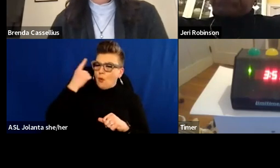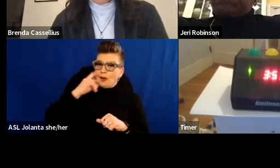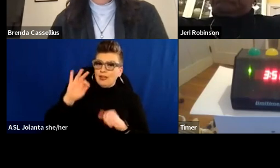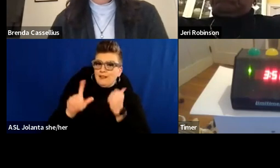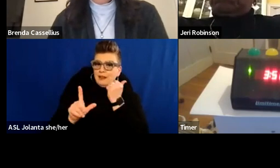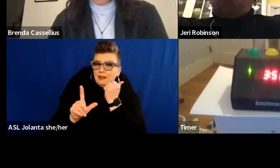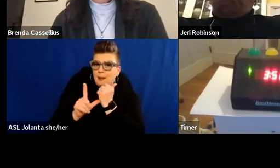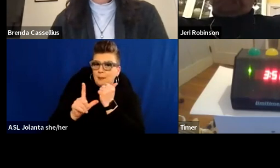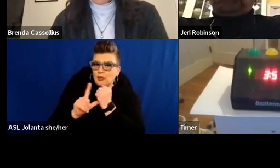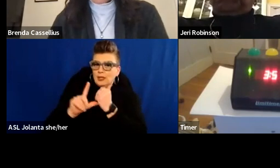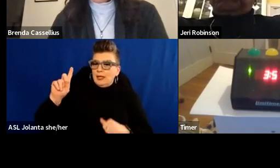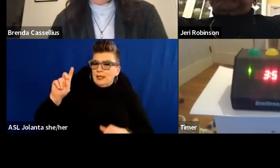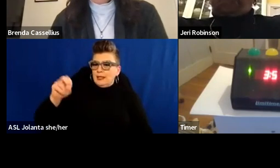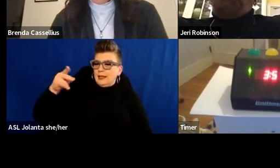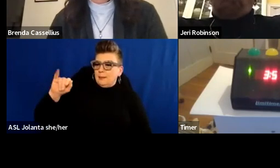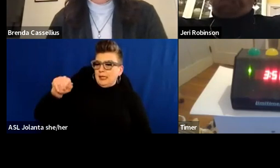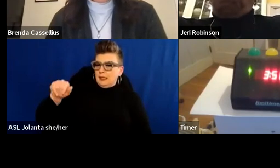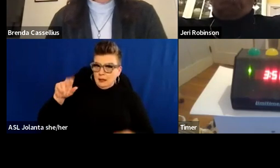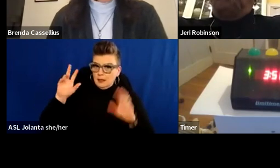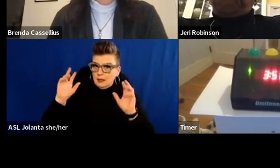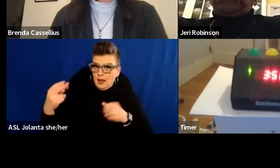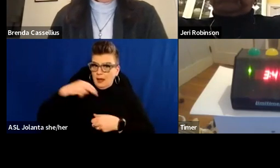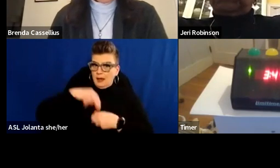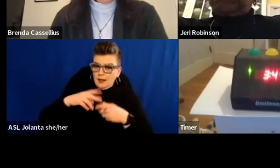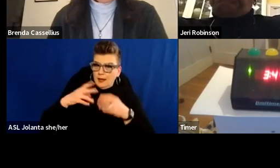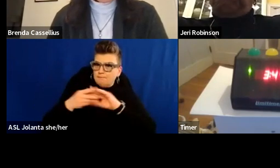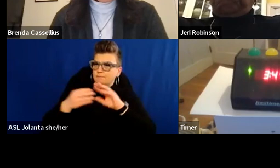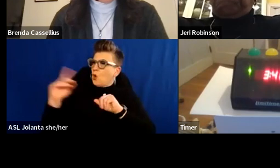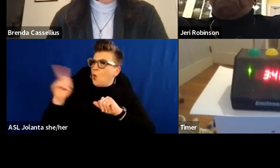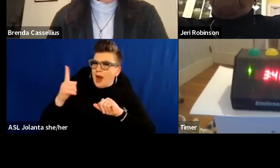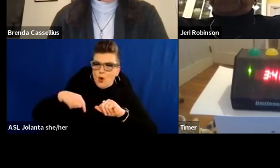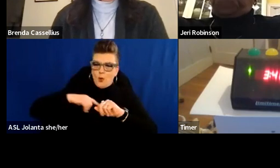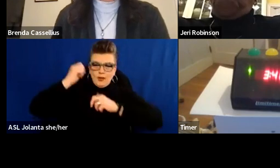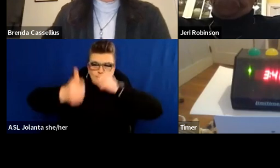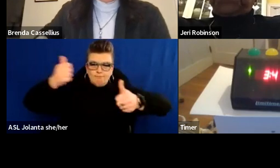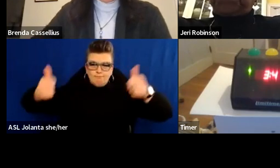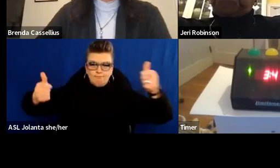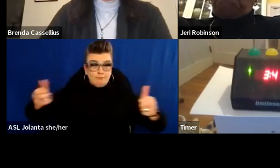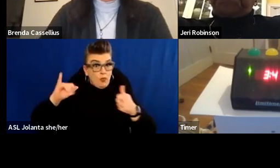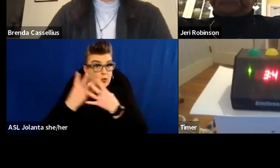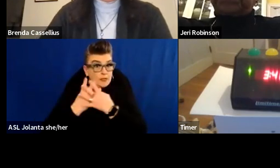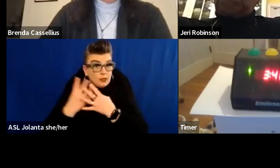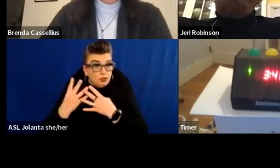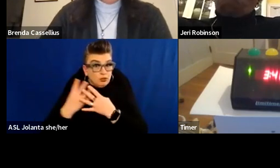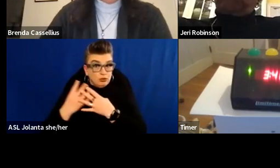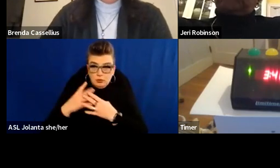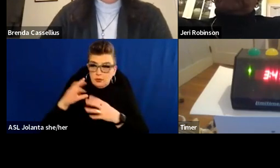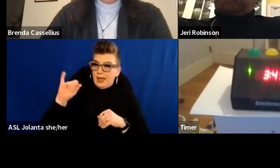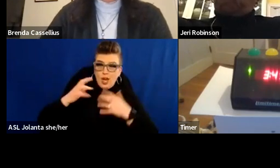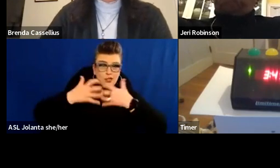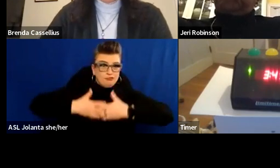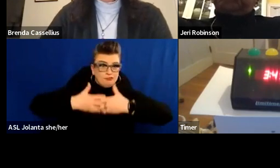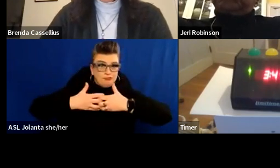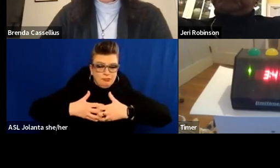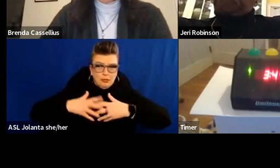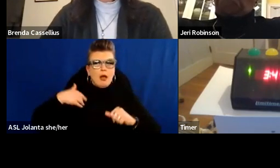to where they're all located i know we prioritized our classrooms um and i'm i just don't have